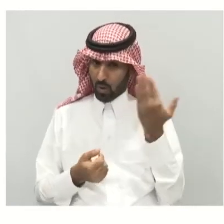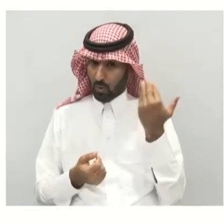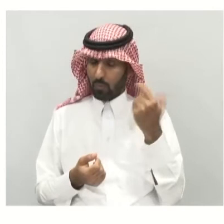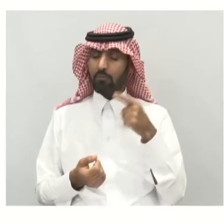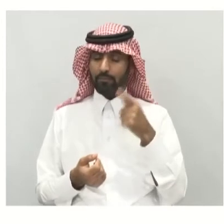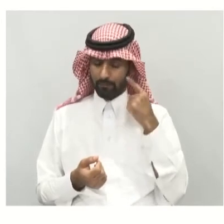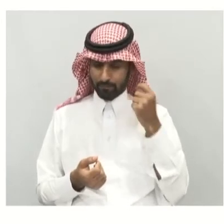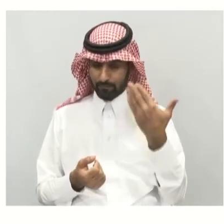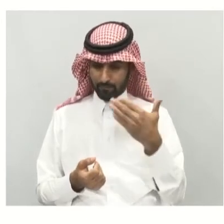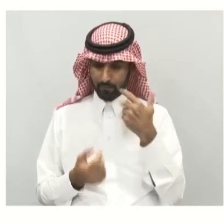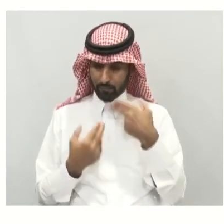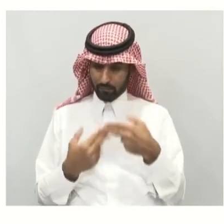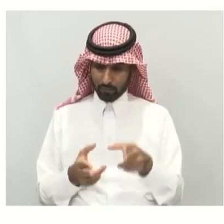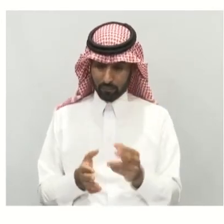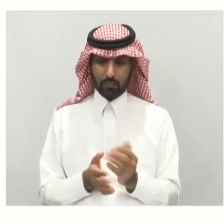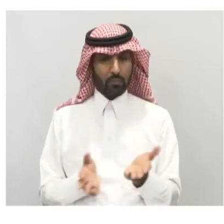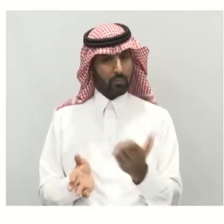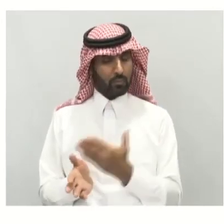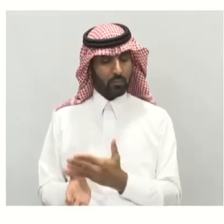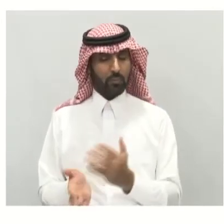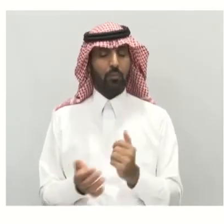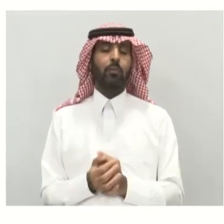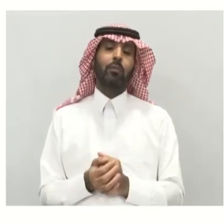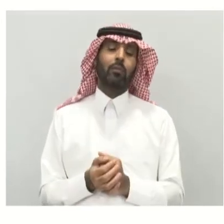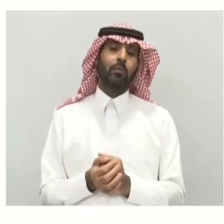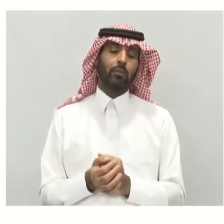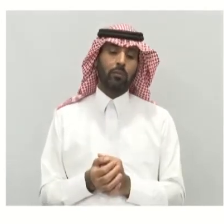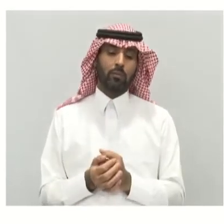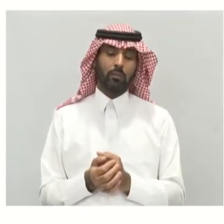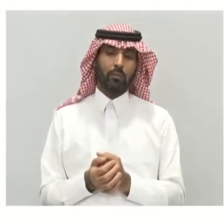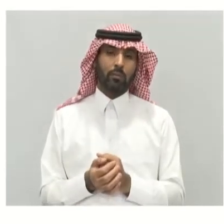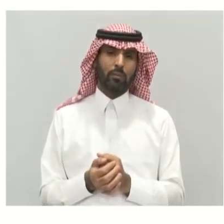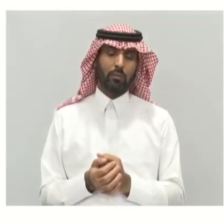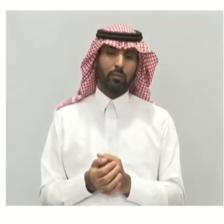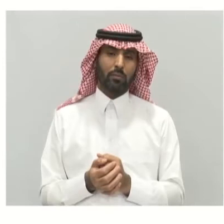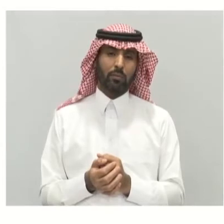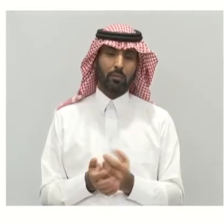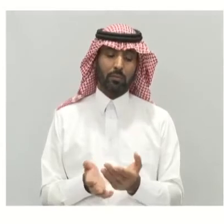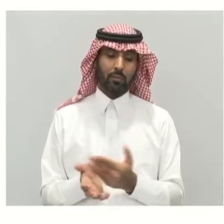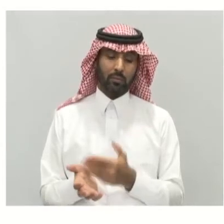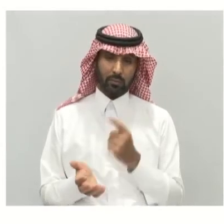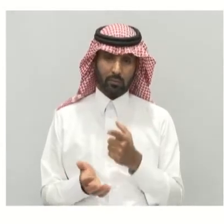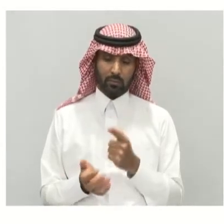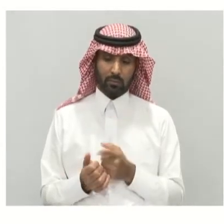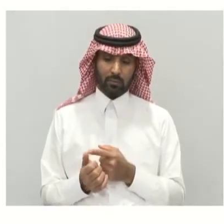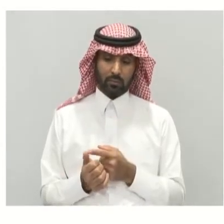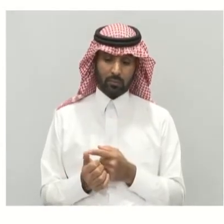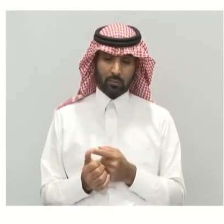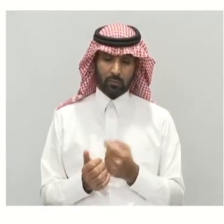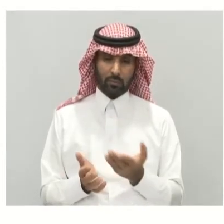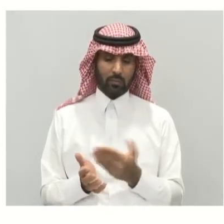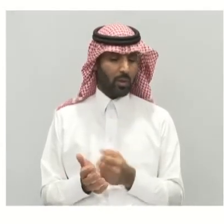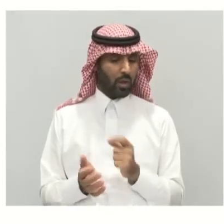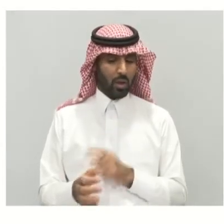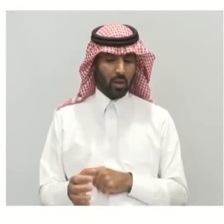Yes, even for beginners. They mentioned it's okay to do it if you are not an experienced person, if you are a beginner. How